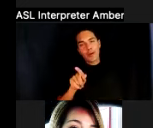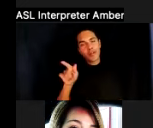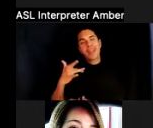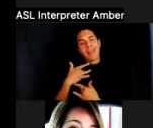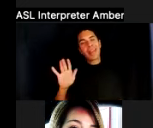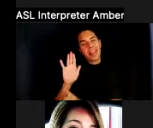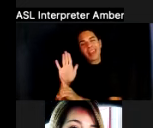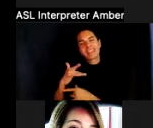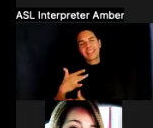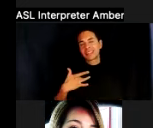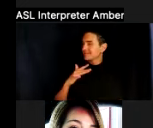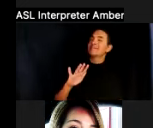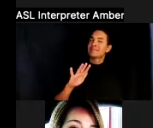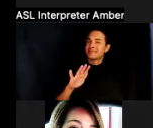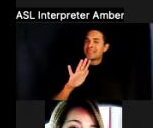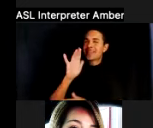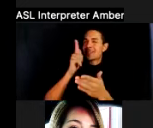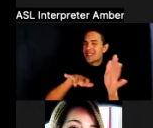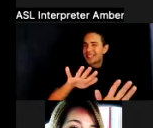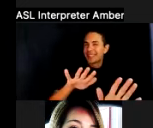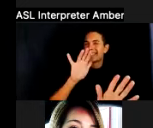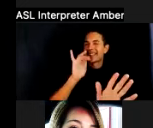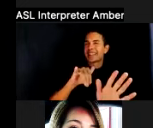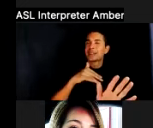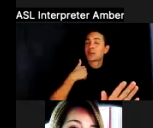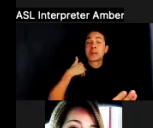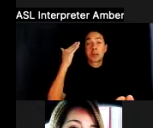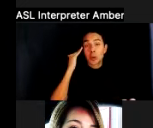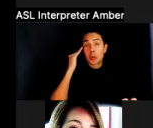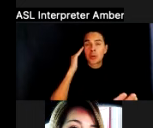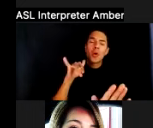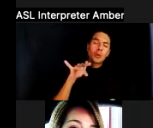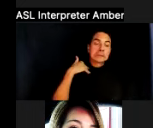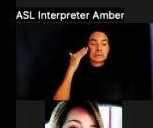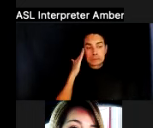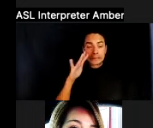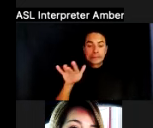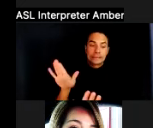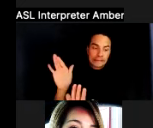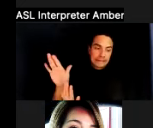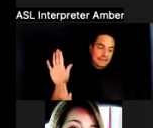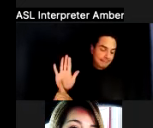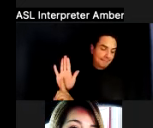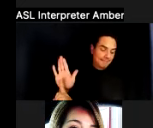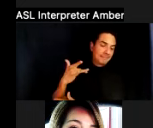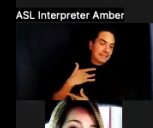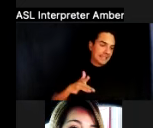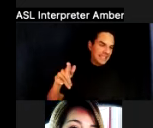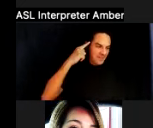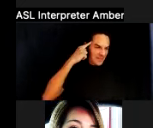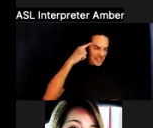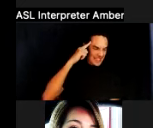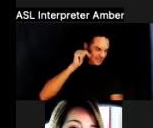too, right? And like, what is like, oh, that's, we know so and so that they just have like that kind of mind or something.